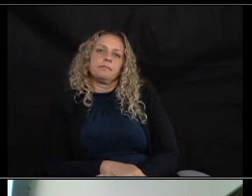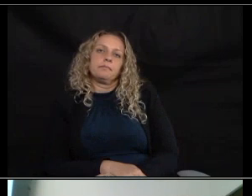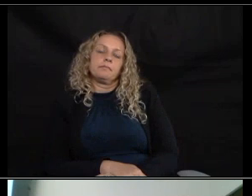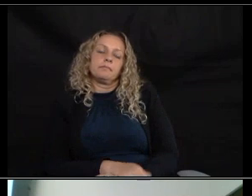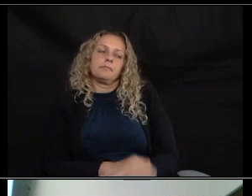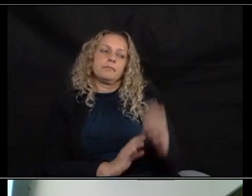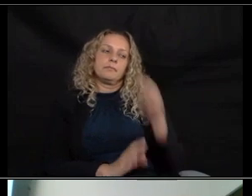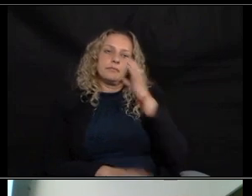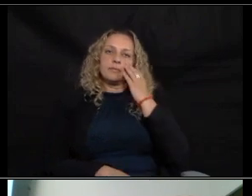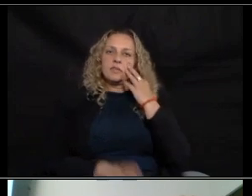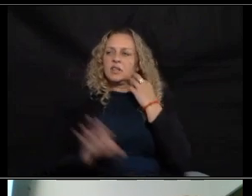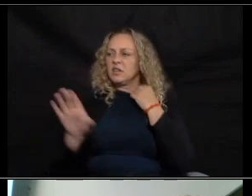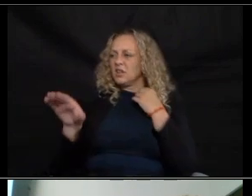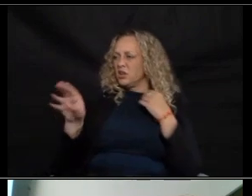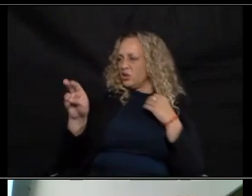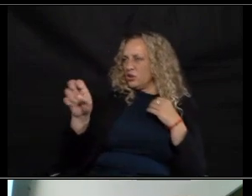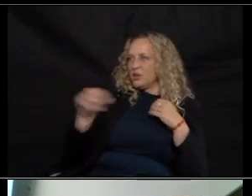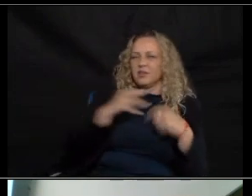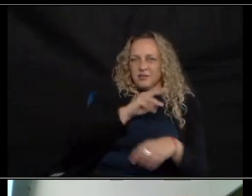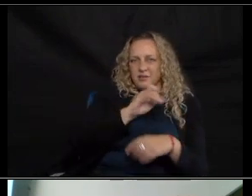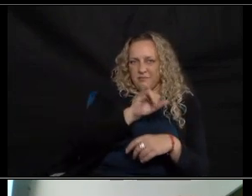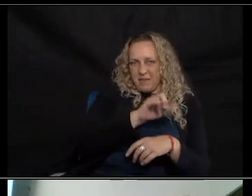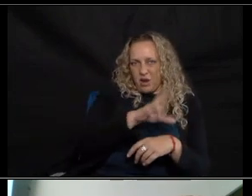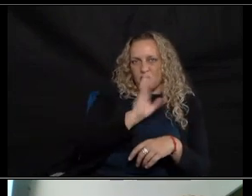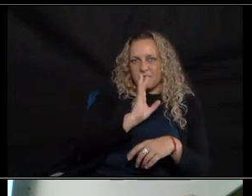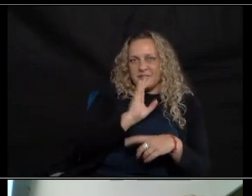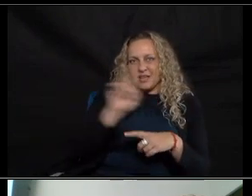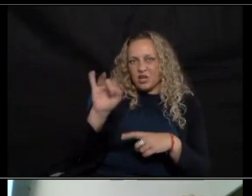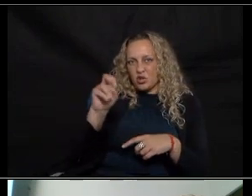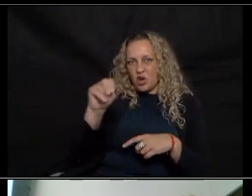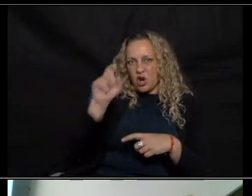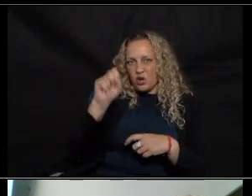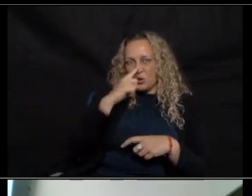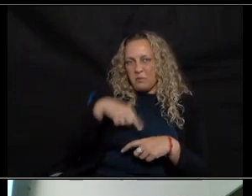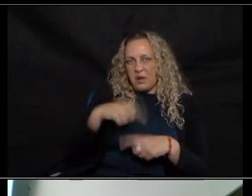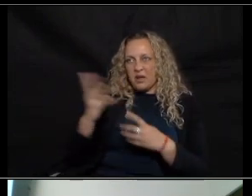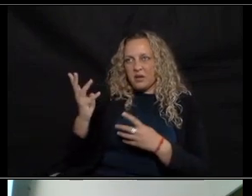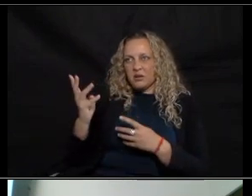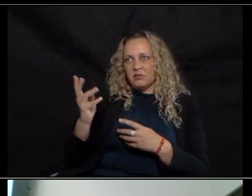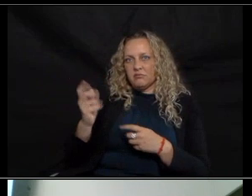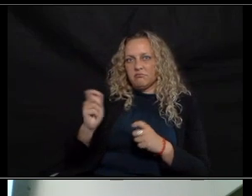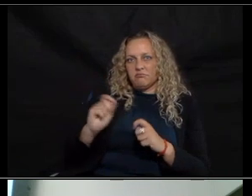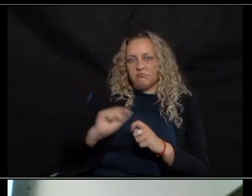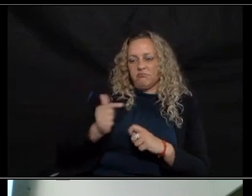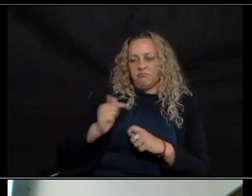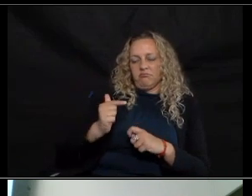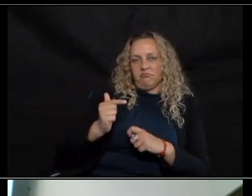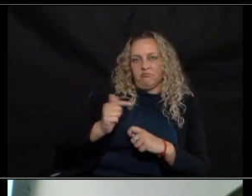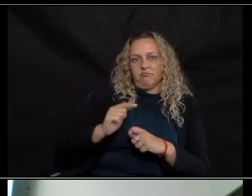And John McNally, do you mind scrolling forward to slide 10?